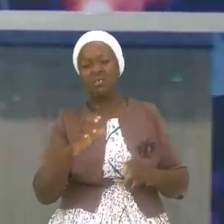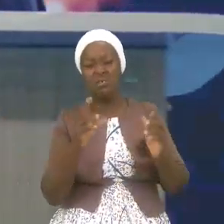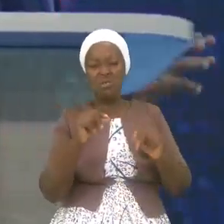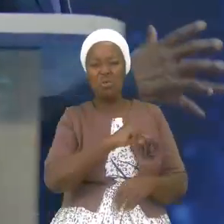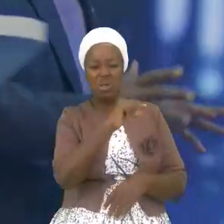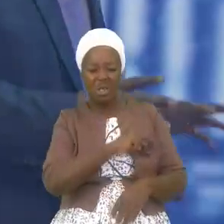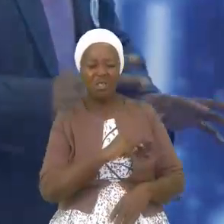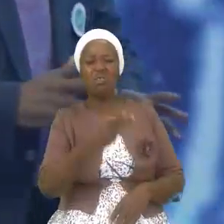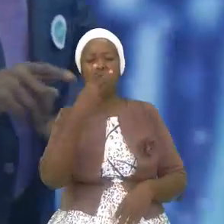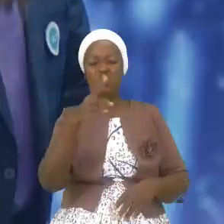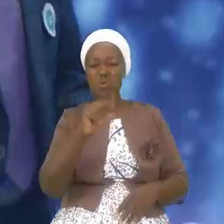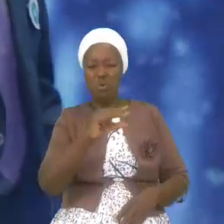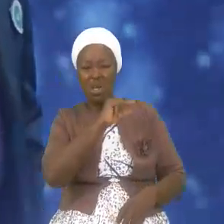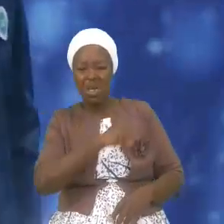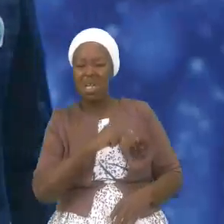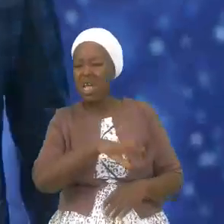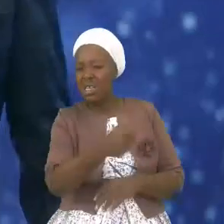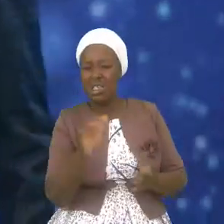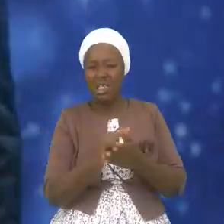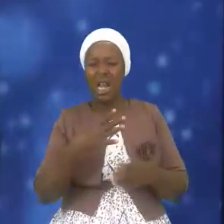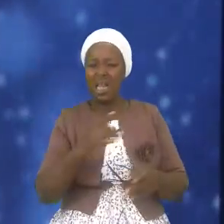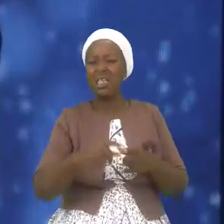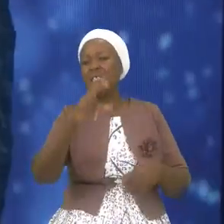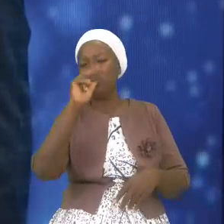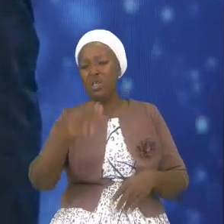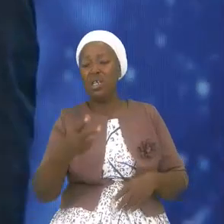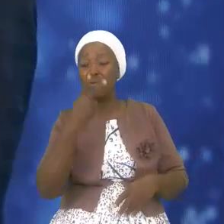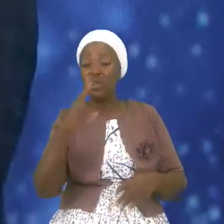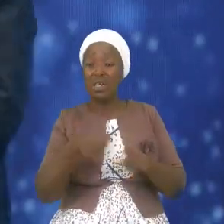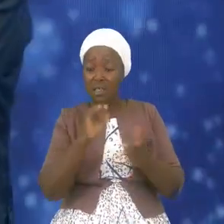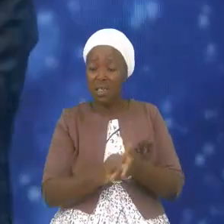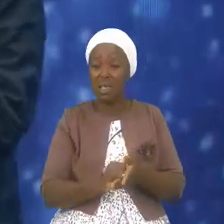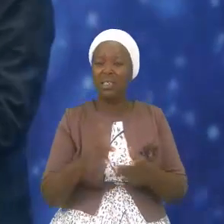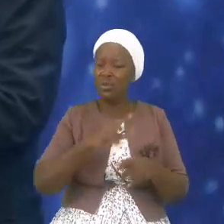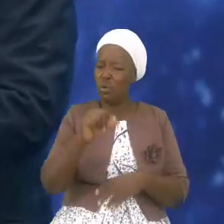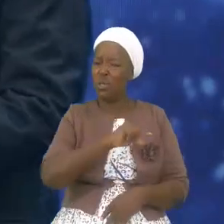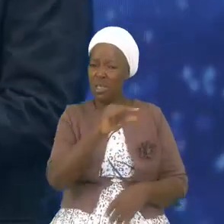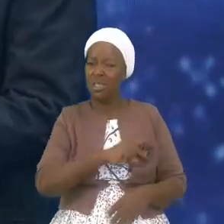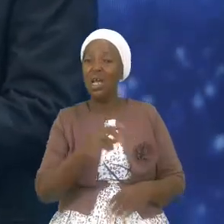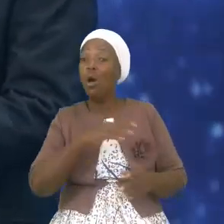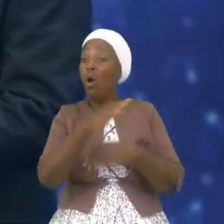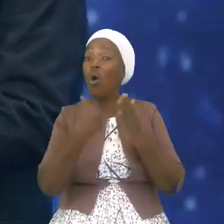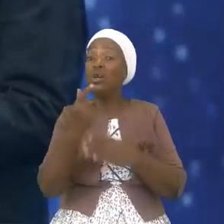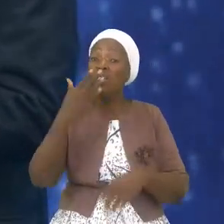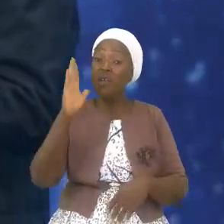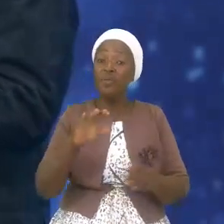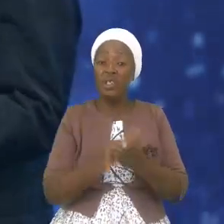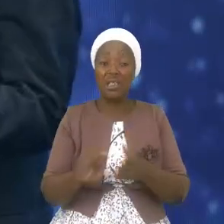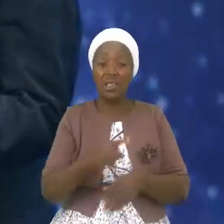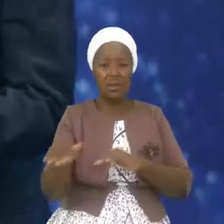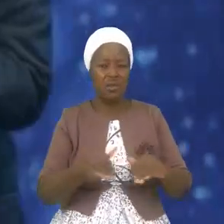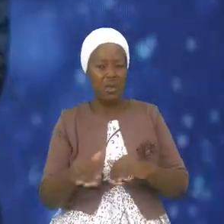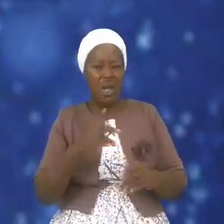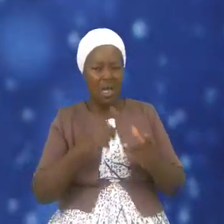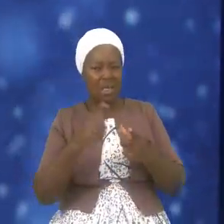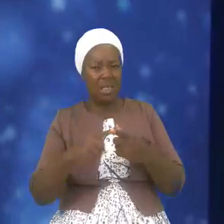weed, there is no guilt. All the evil that they do, and they ill treat other people, they're cruel, and they have